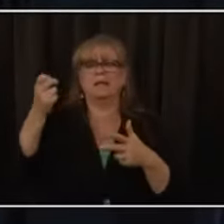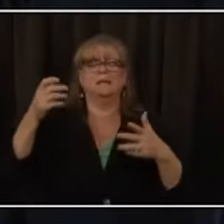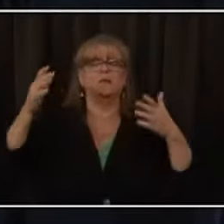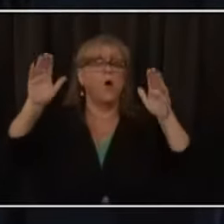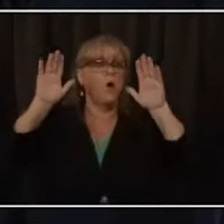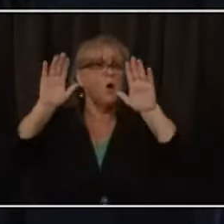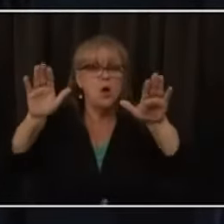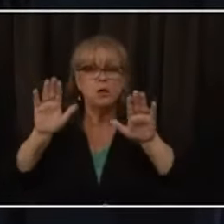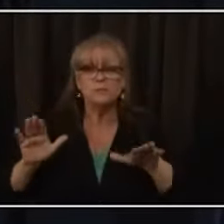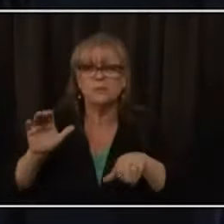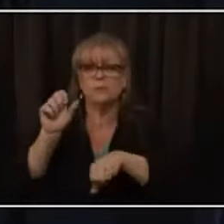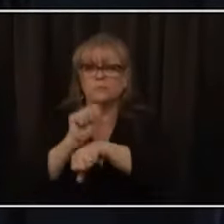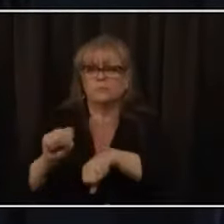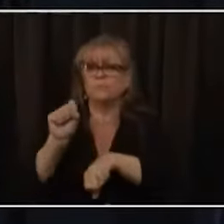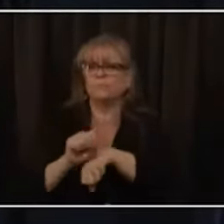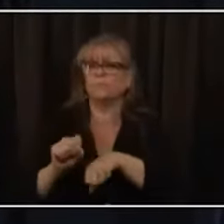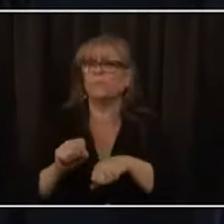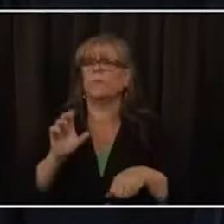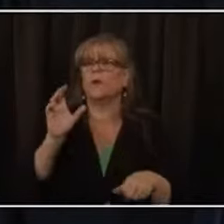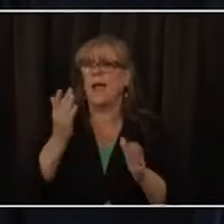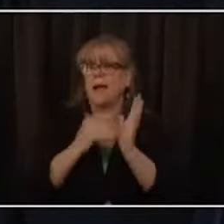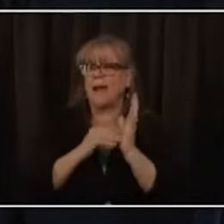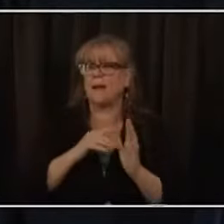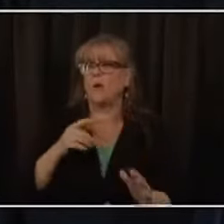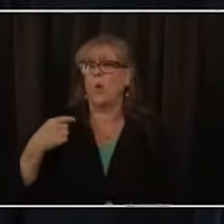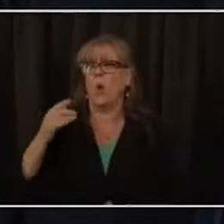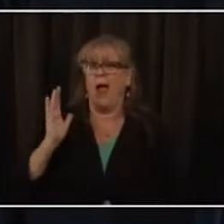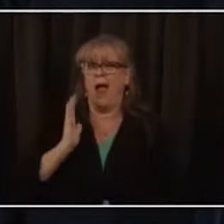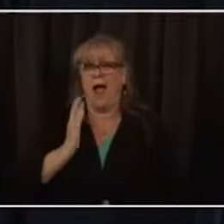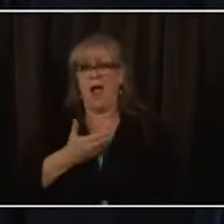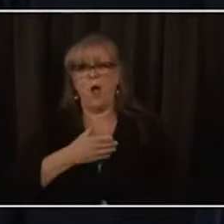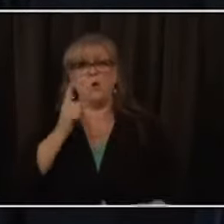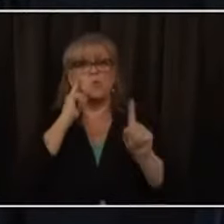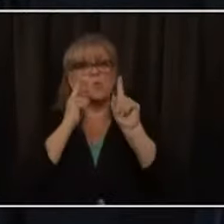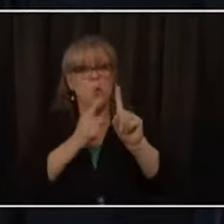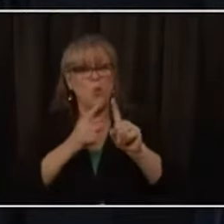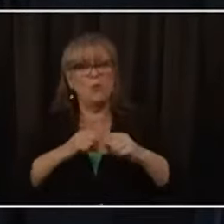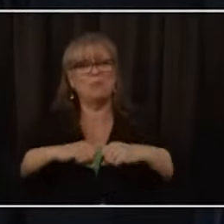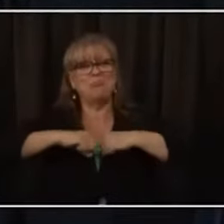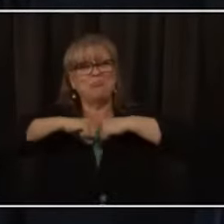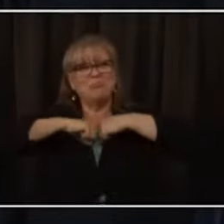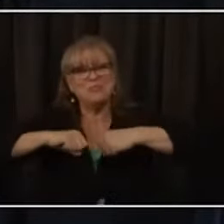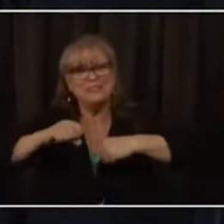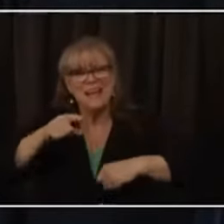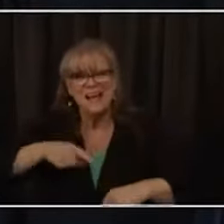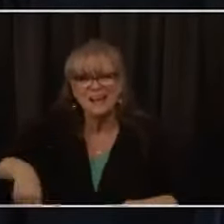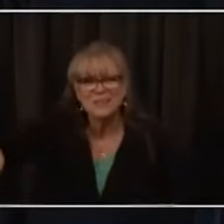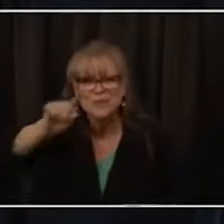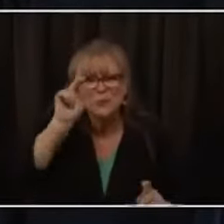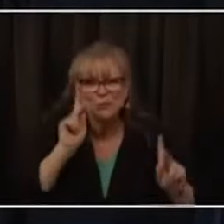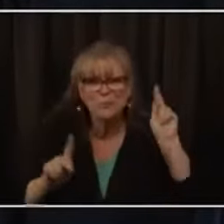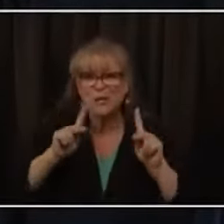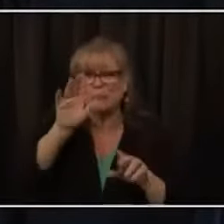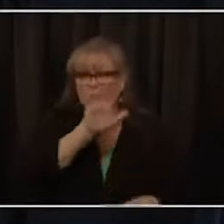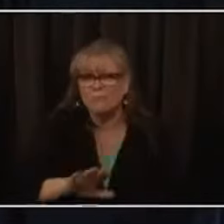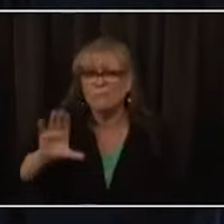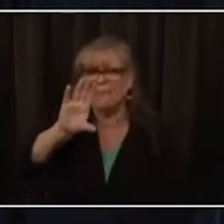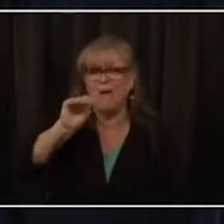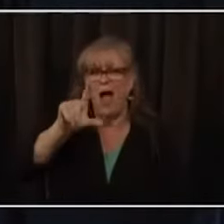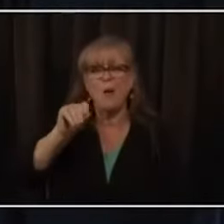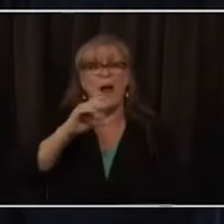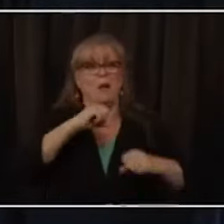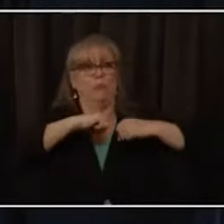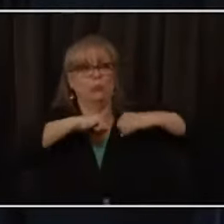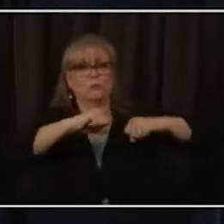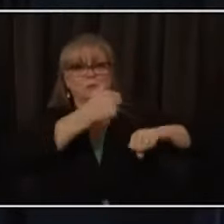goal: to protect Coloradans, to protect the healthcare system and hospitals, and to save lives. My department and local public